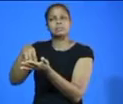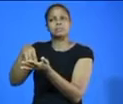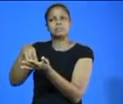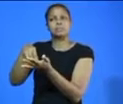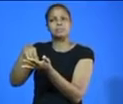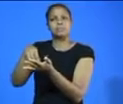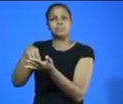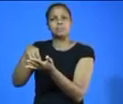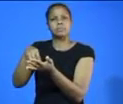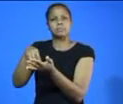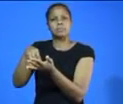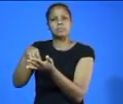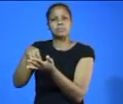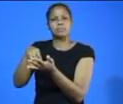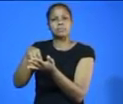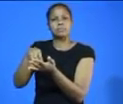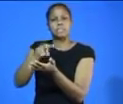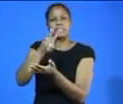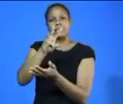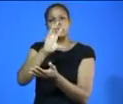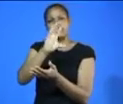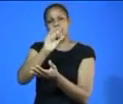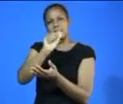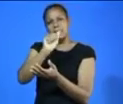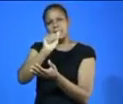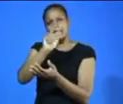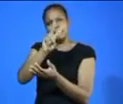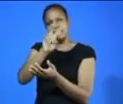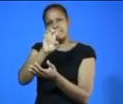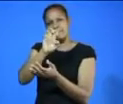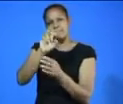of the cave. And behold,